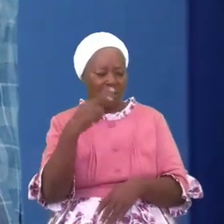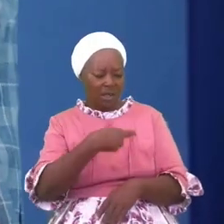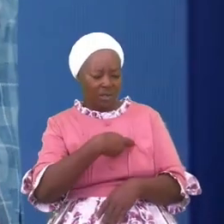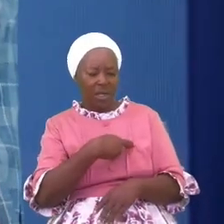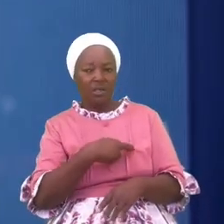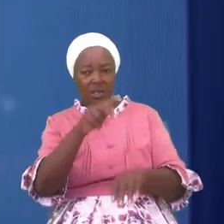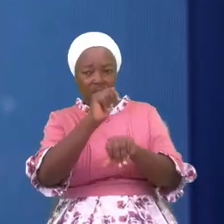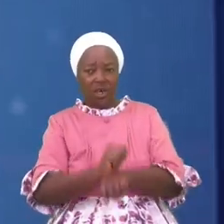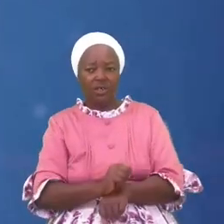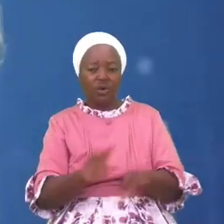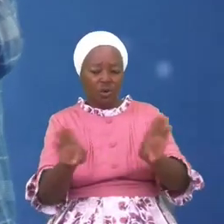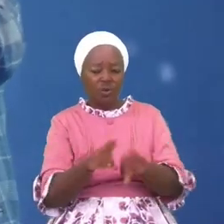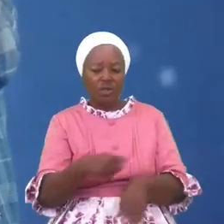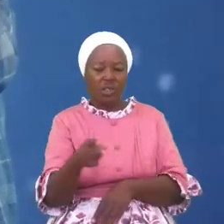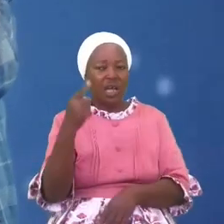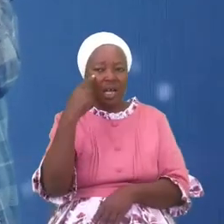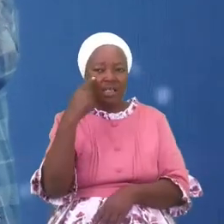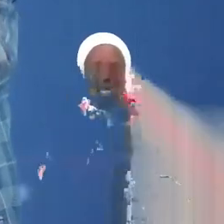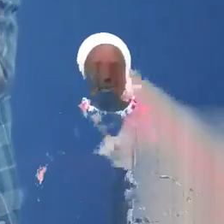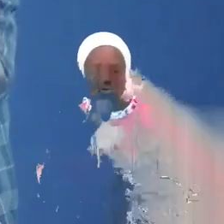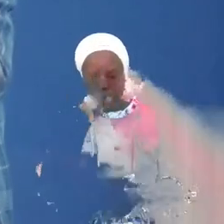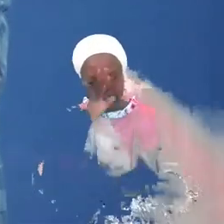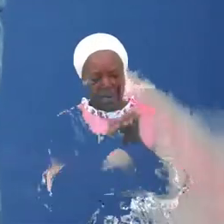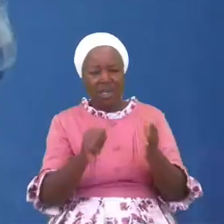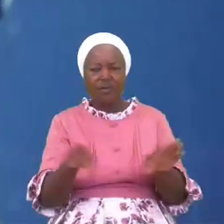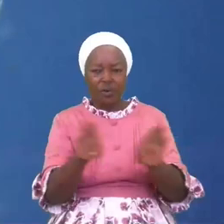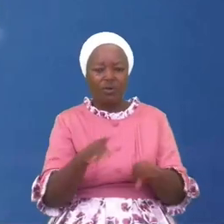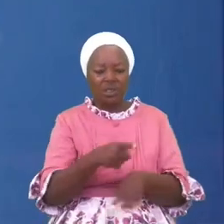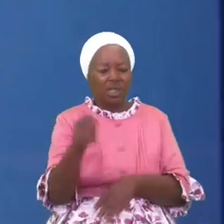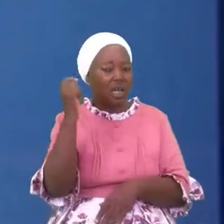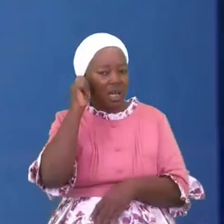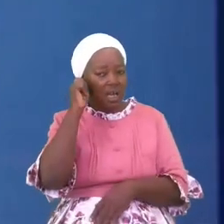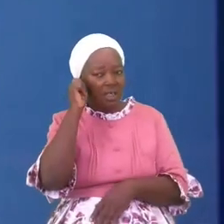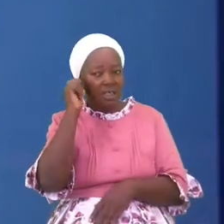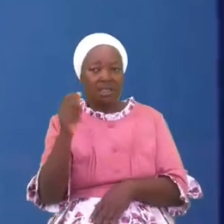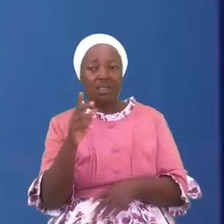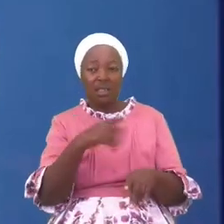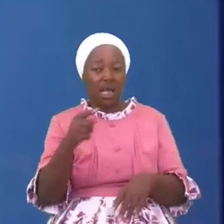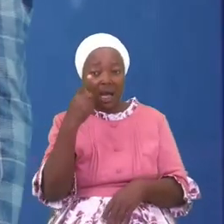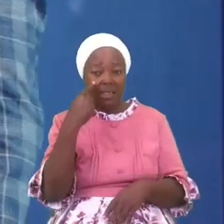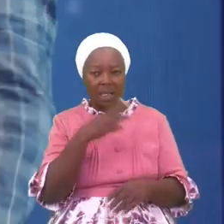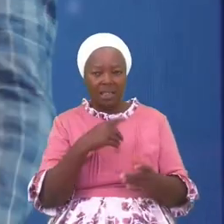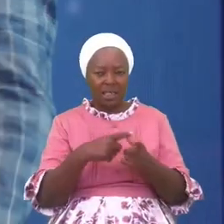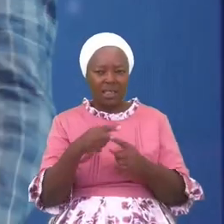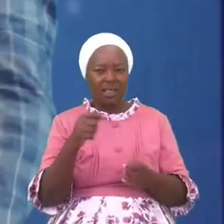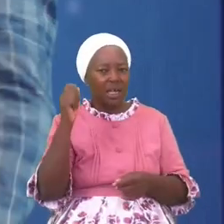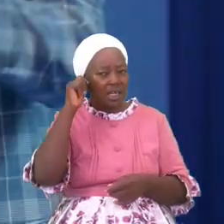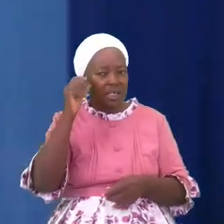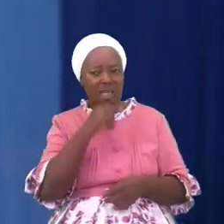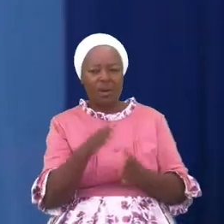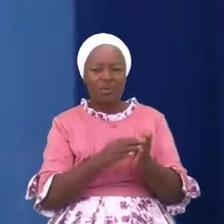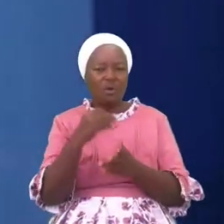their eyes. It says their ears are dull of hearing and their eyes they have